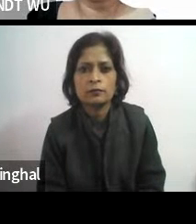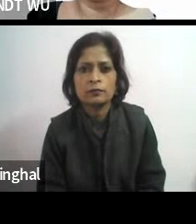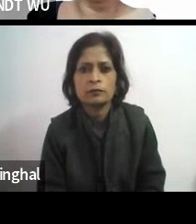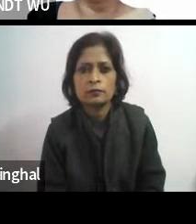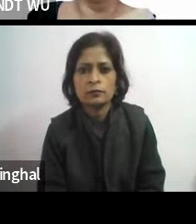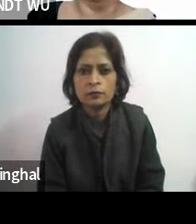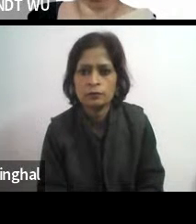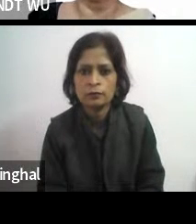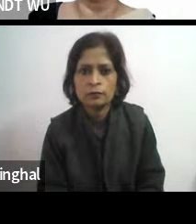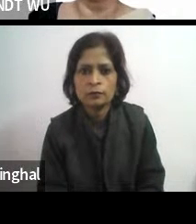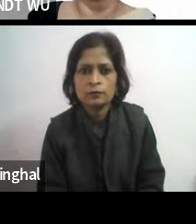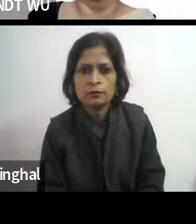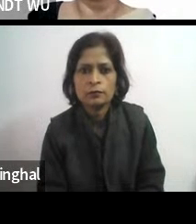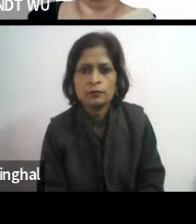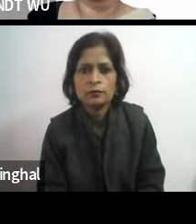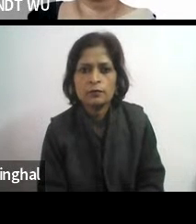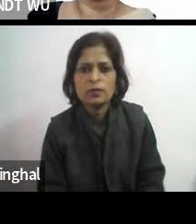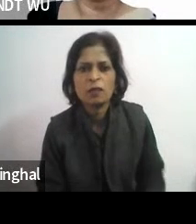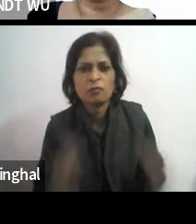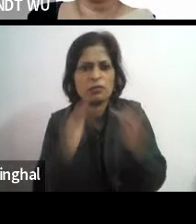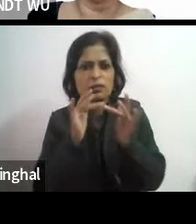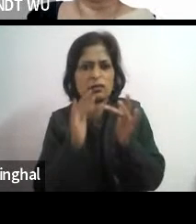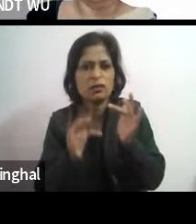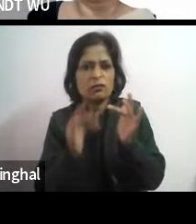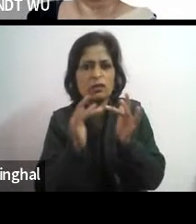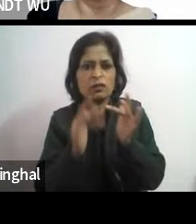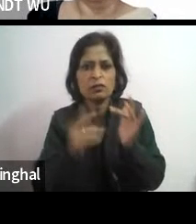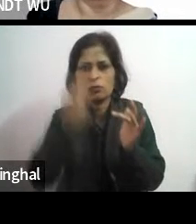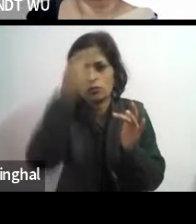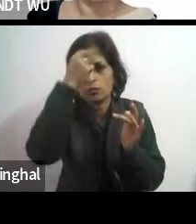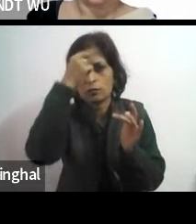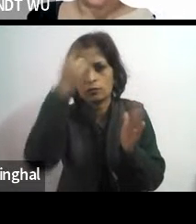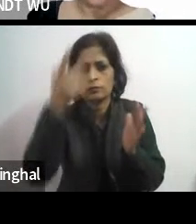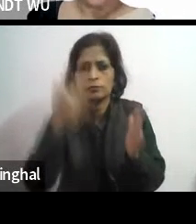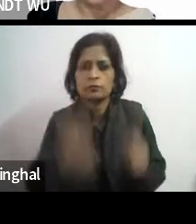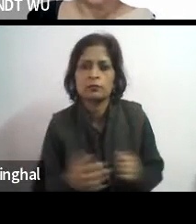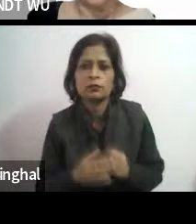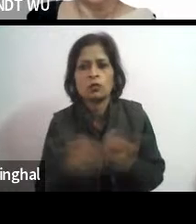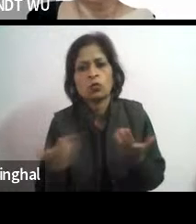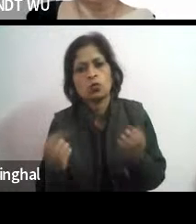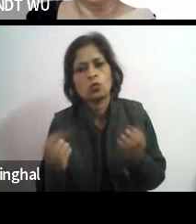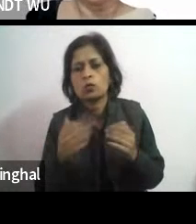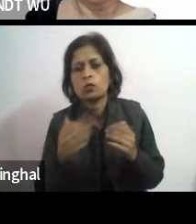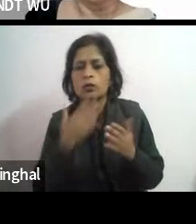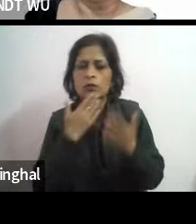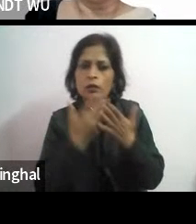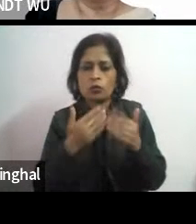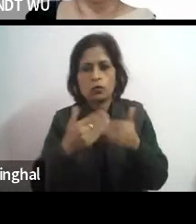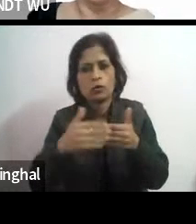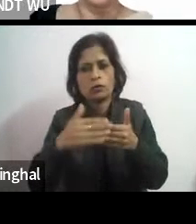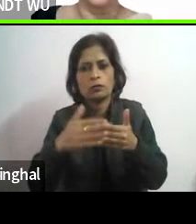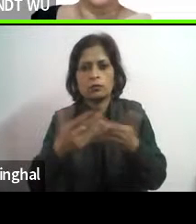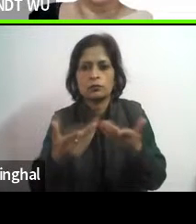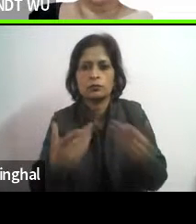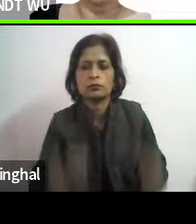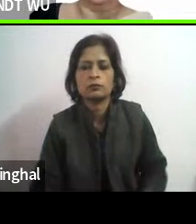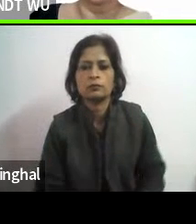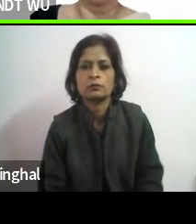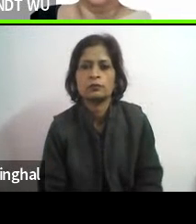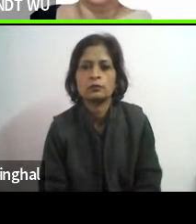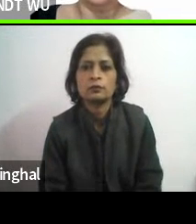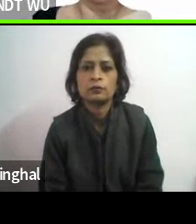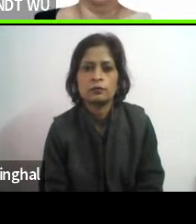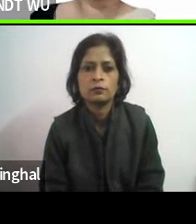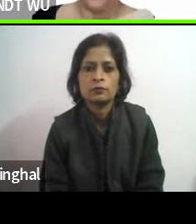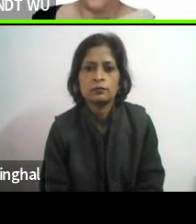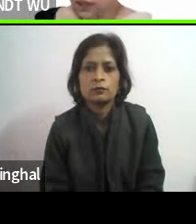I think maybe her network is... Yeah, never mind. You can thank and we can proceed. Yeah, we can carry on. Just thank ma'am. All right.